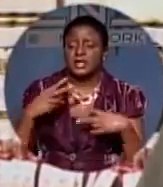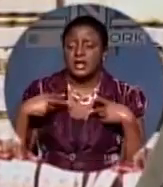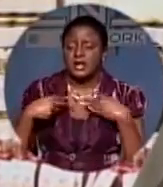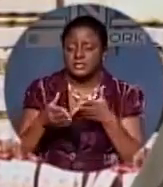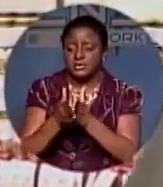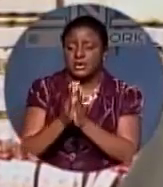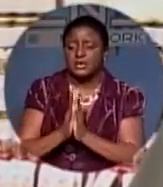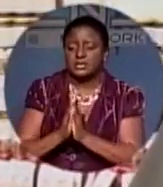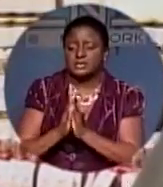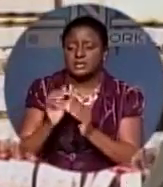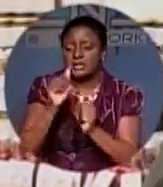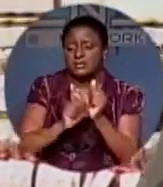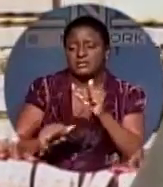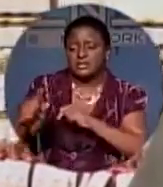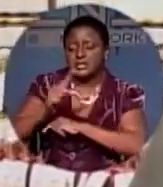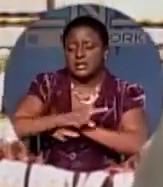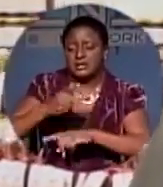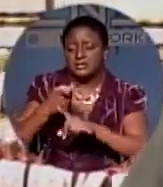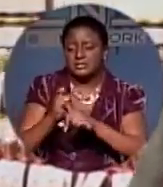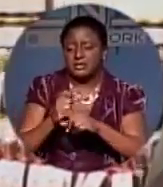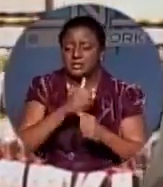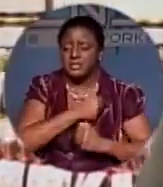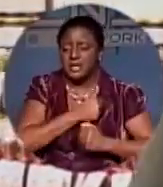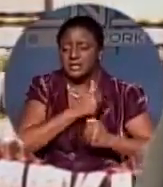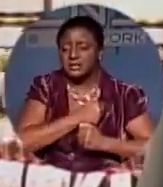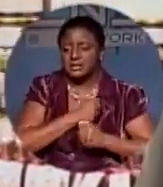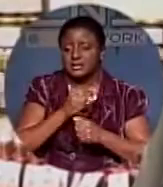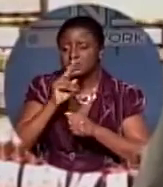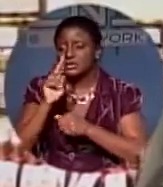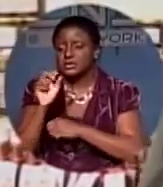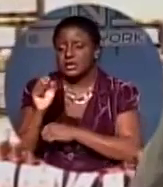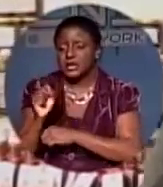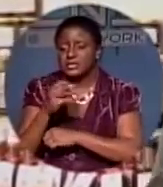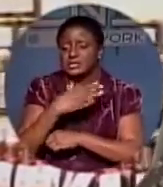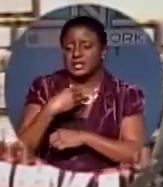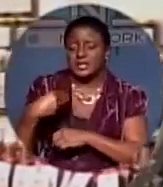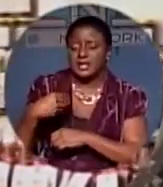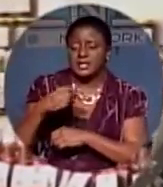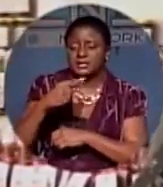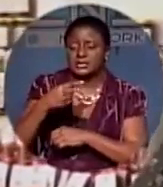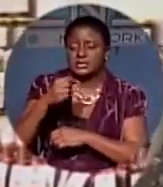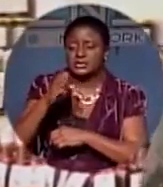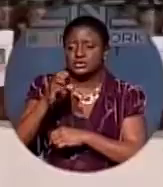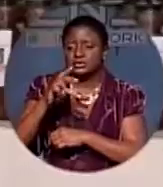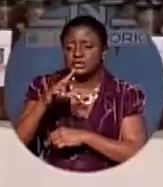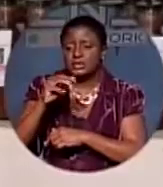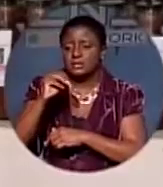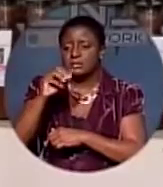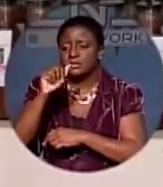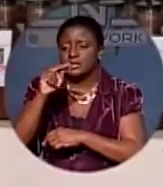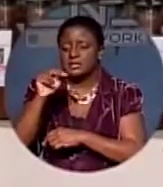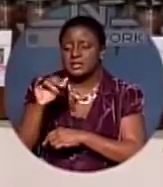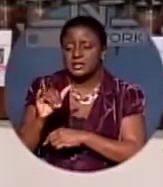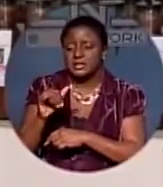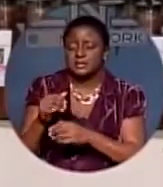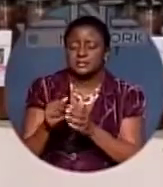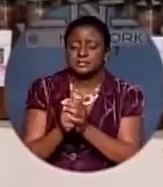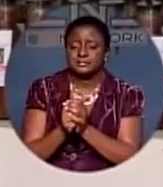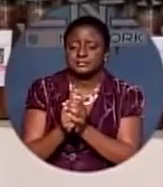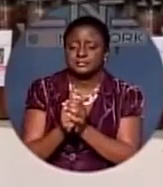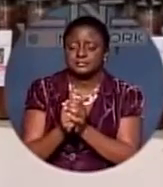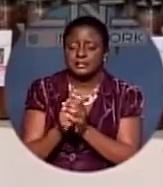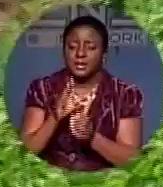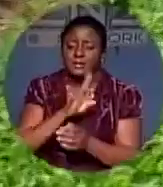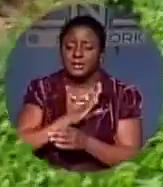from Canada, the United States, even Germany, requesting our ability to ship them our product. Bethel is certain that